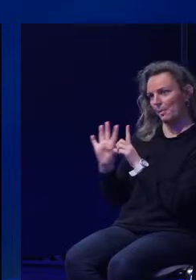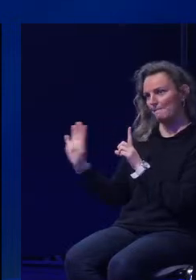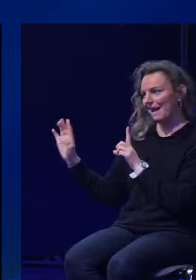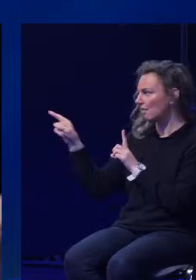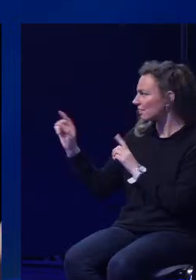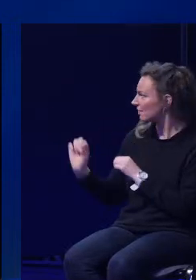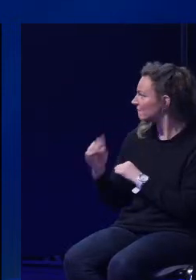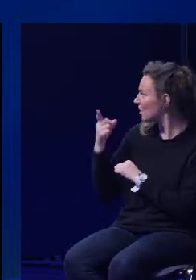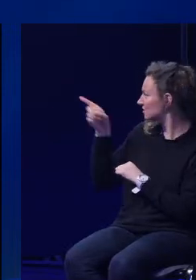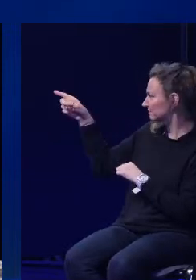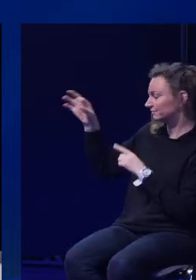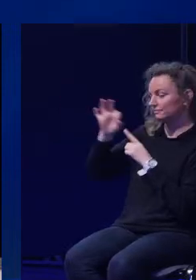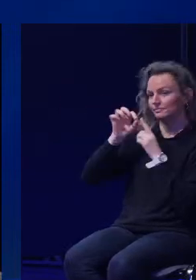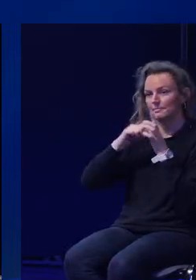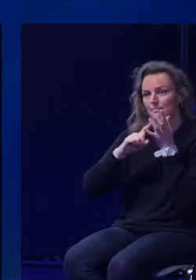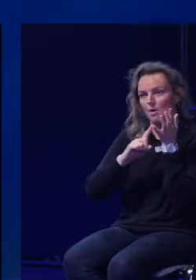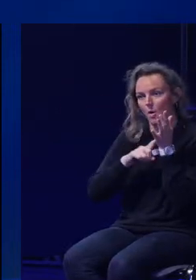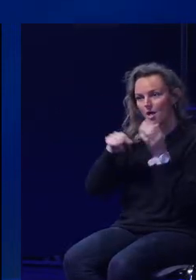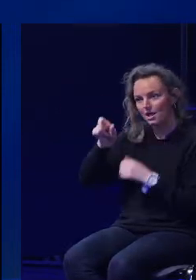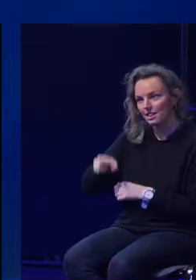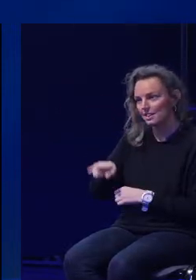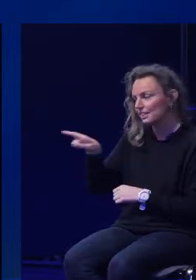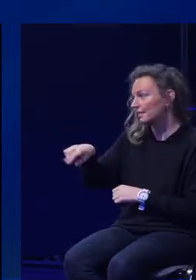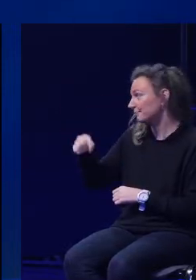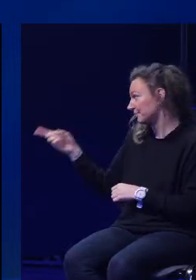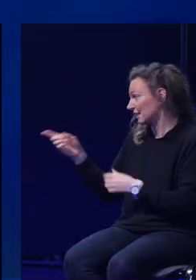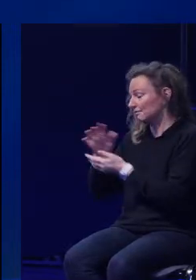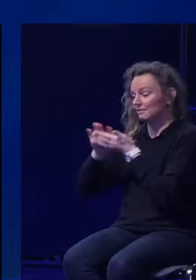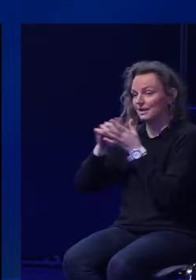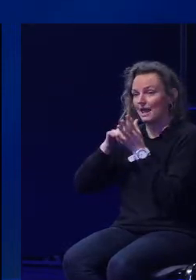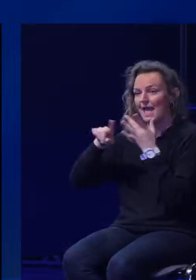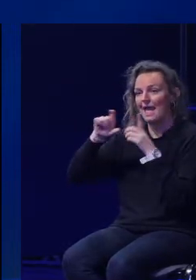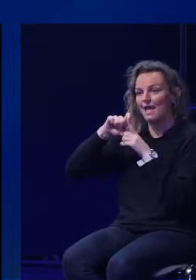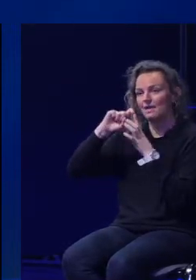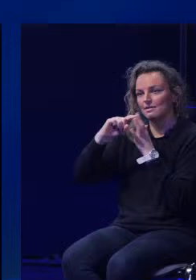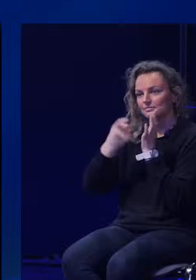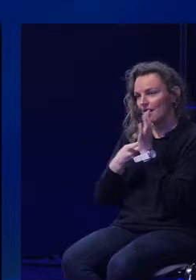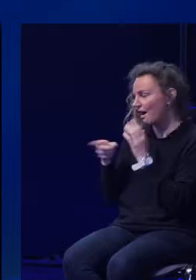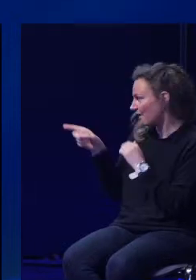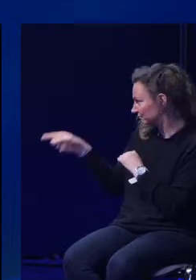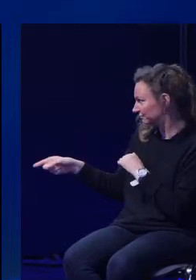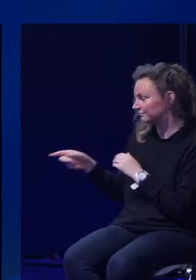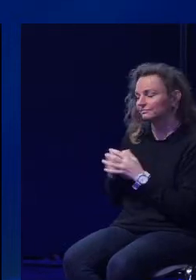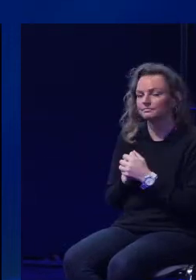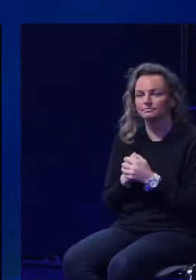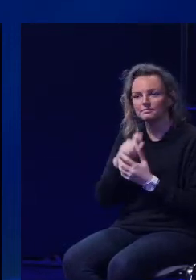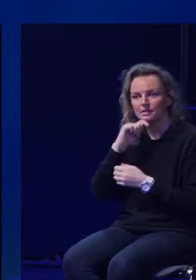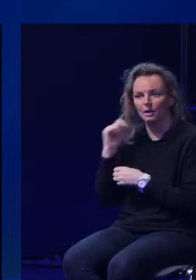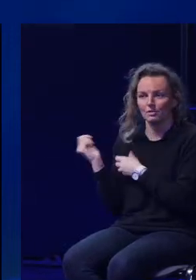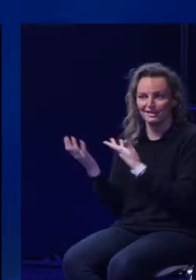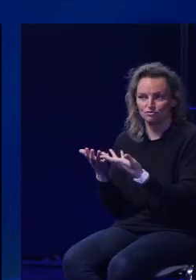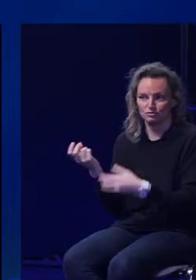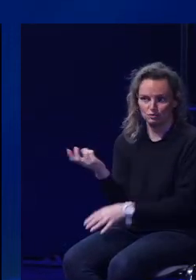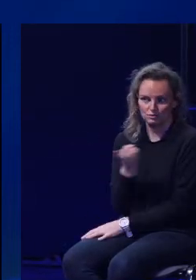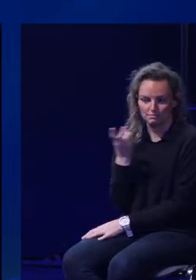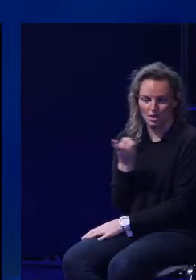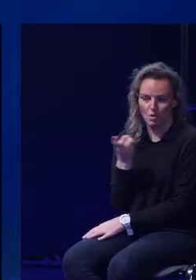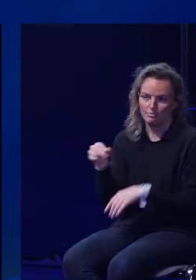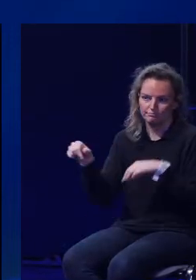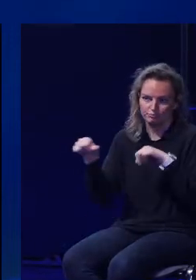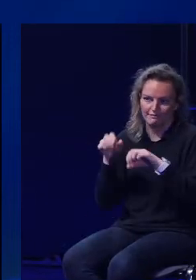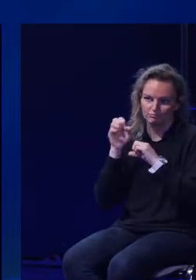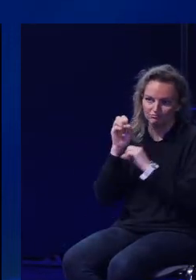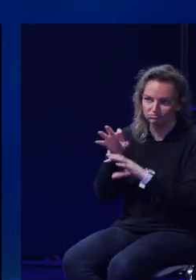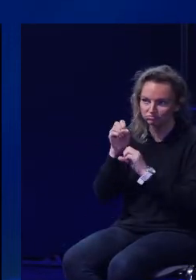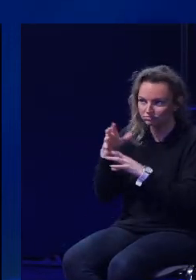Paul, Arion, right here, and then Haider, Zafar. I will introduce them both very quickly now, and